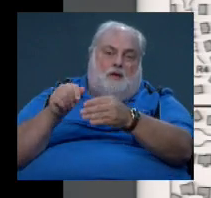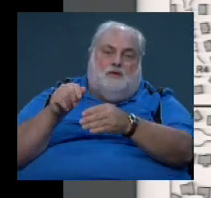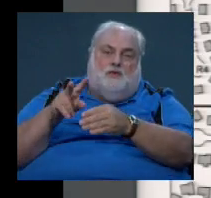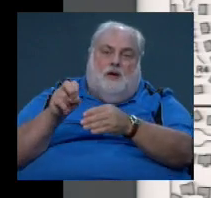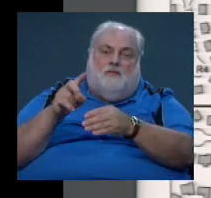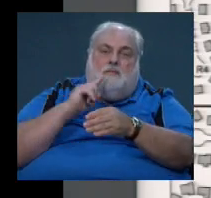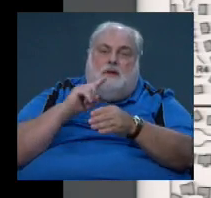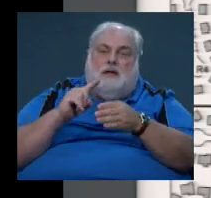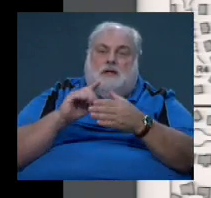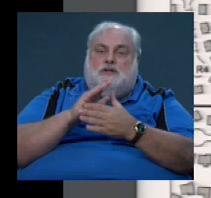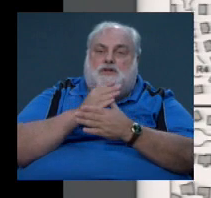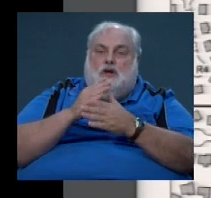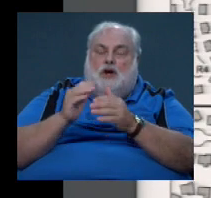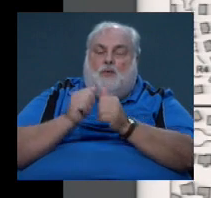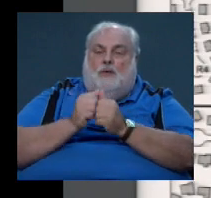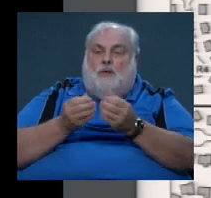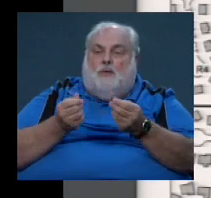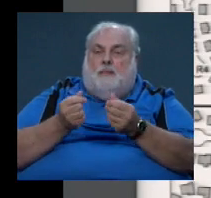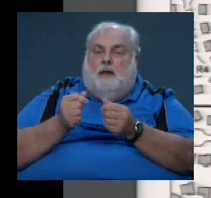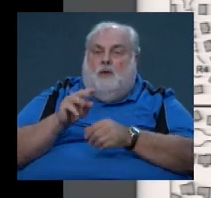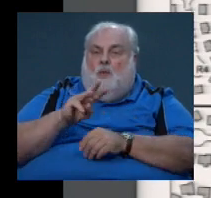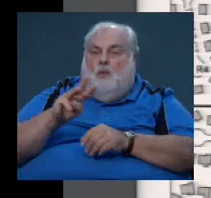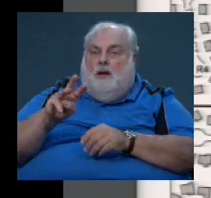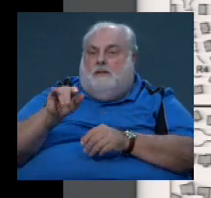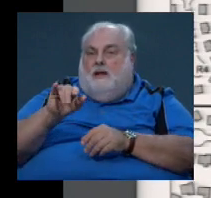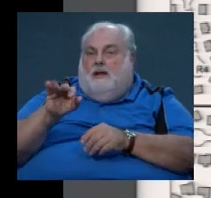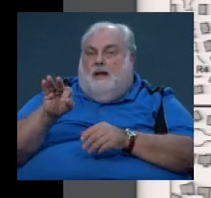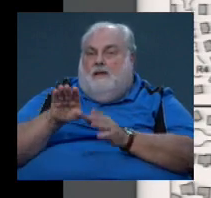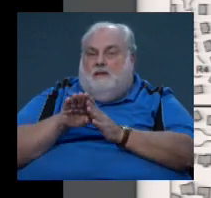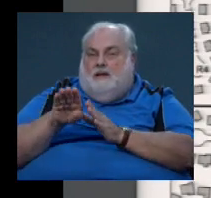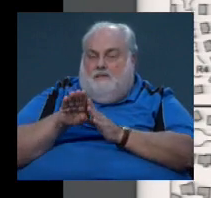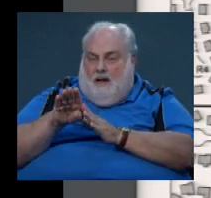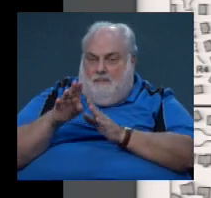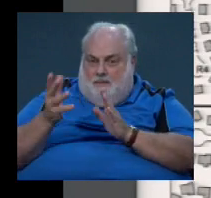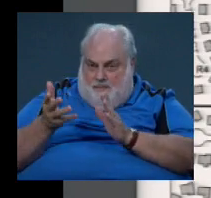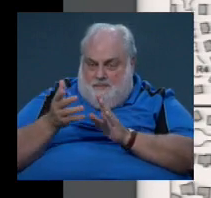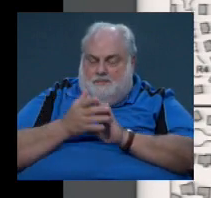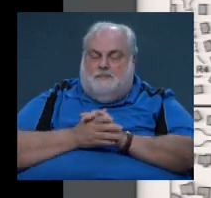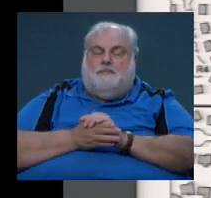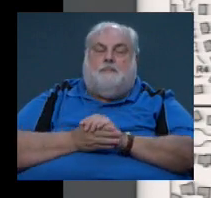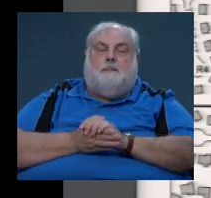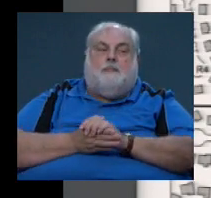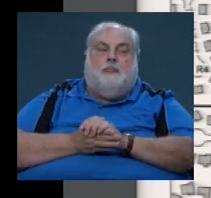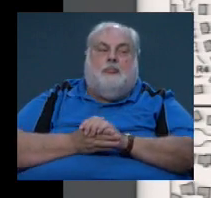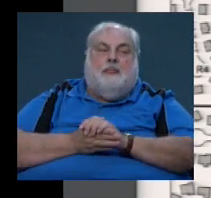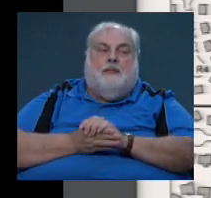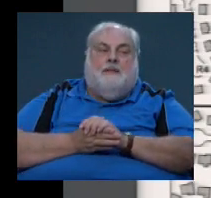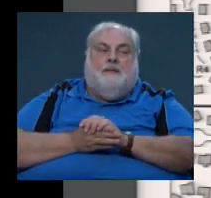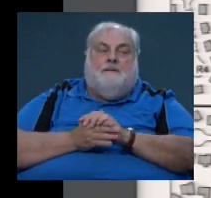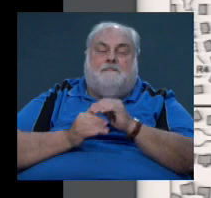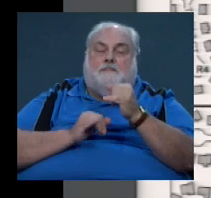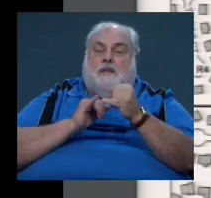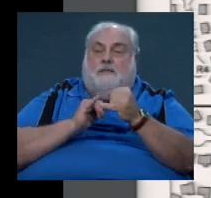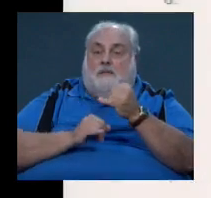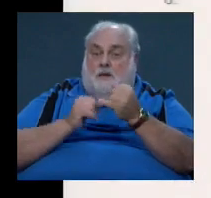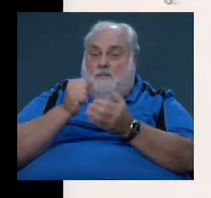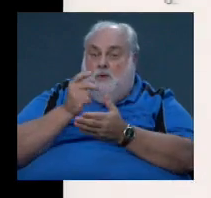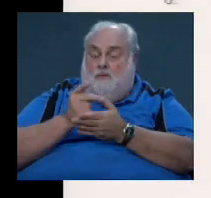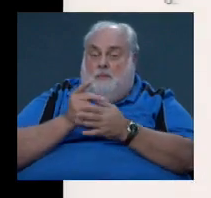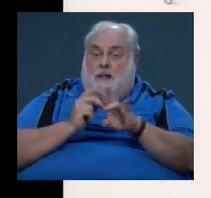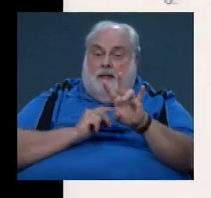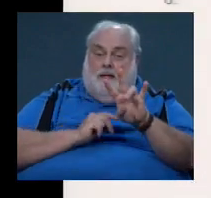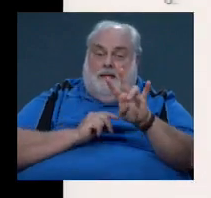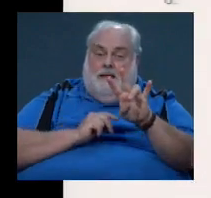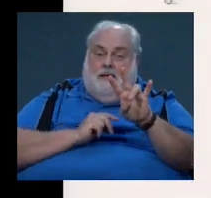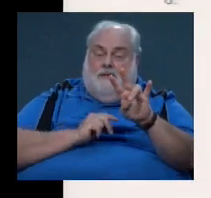be shared with the property to the west if that property redevelops in the future. And the final item under consent approval is item